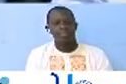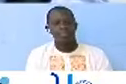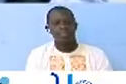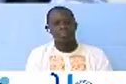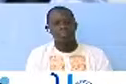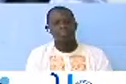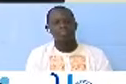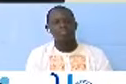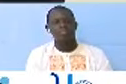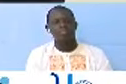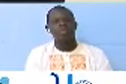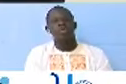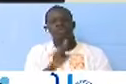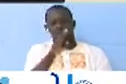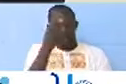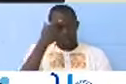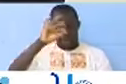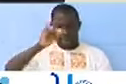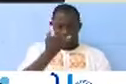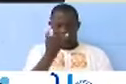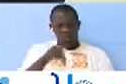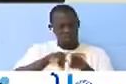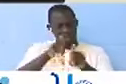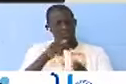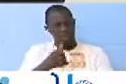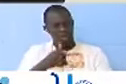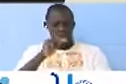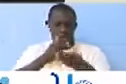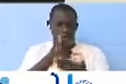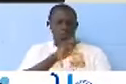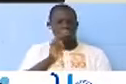Are you agreeing with me or not? Yes, I agree